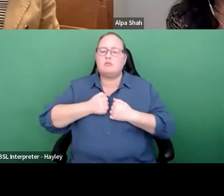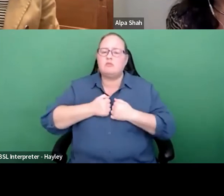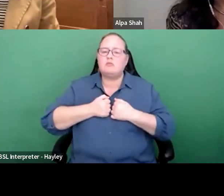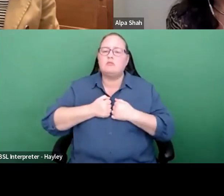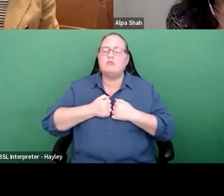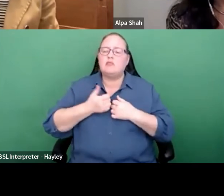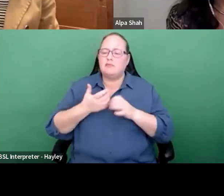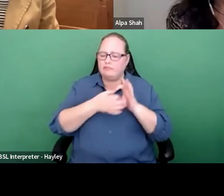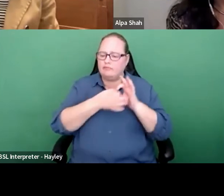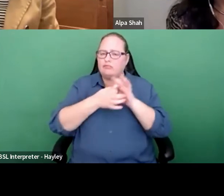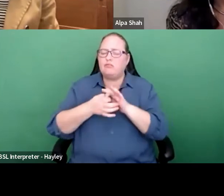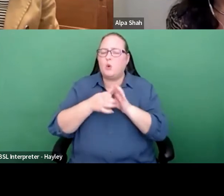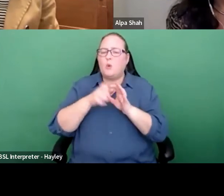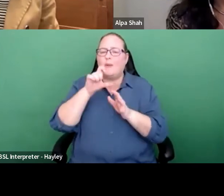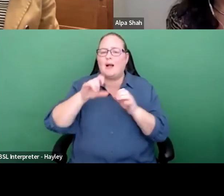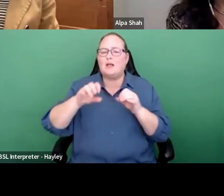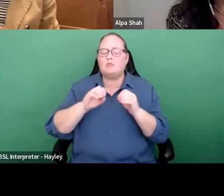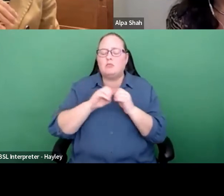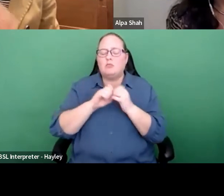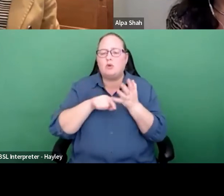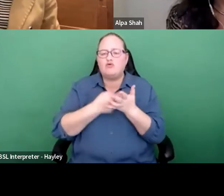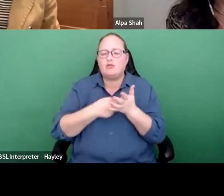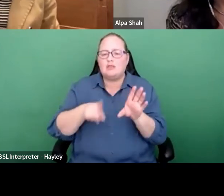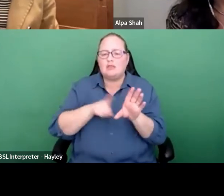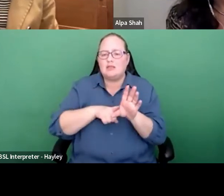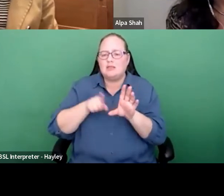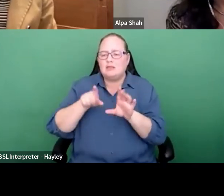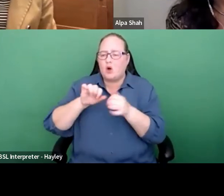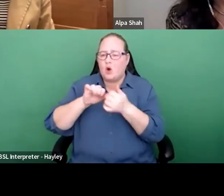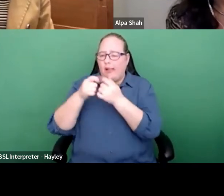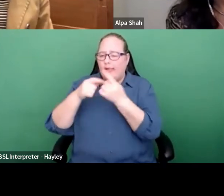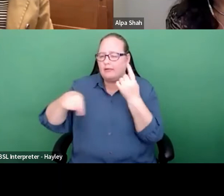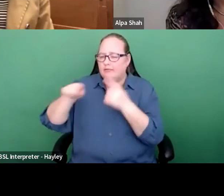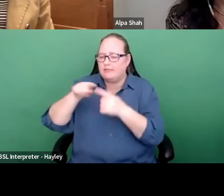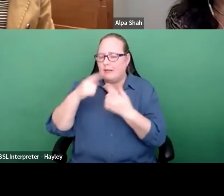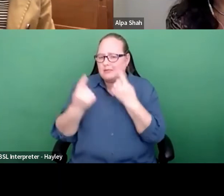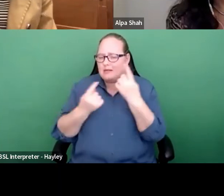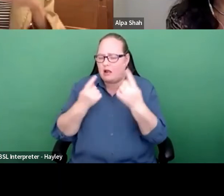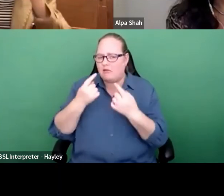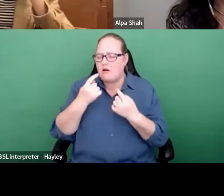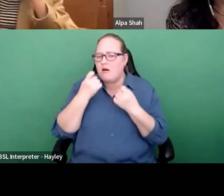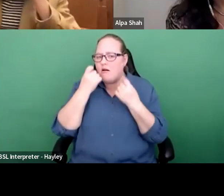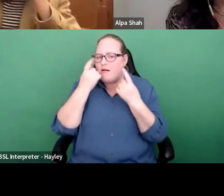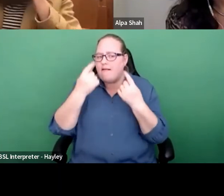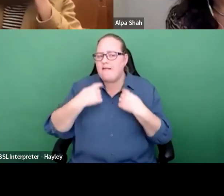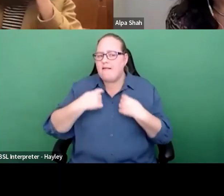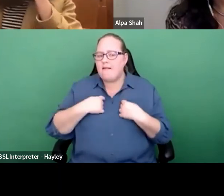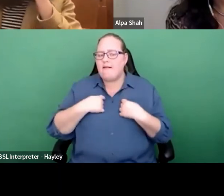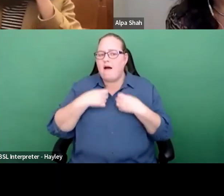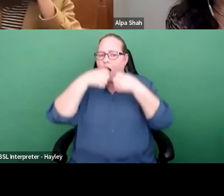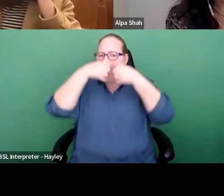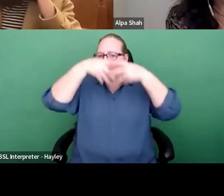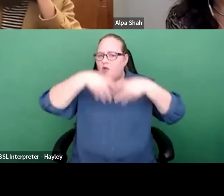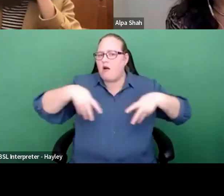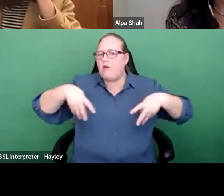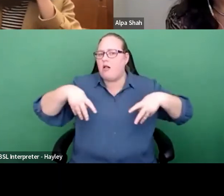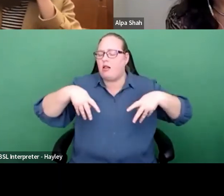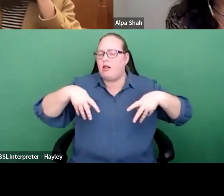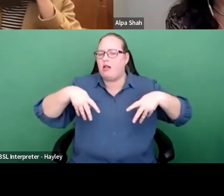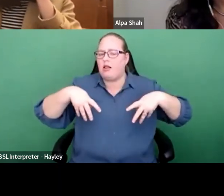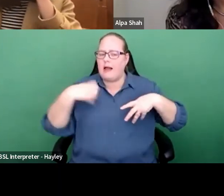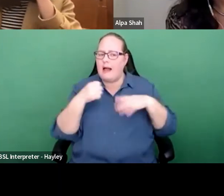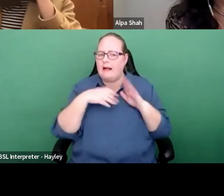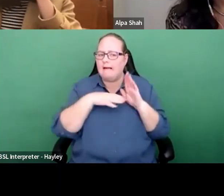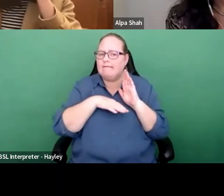how hierarchical their workplaces are. So a very blue sky kind of suggestion would be